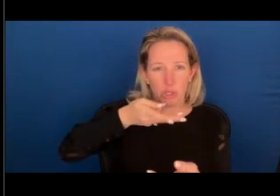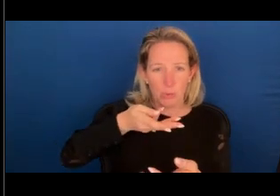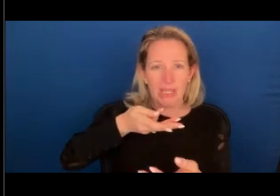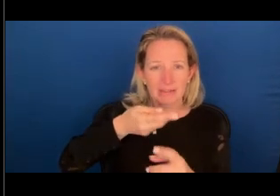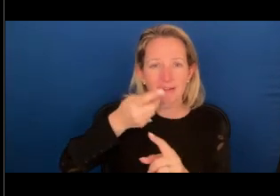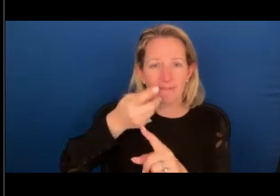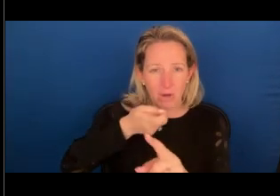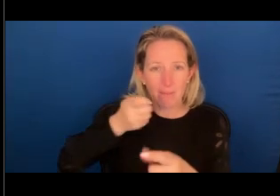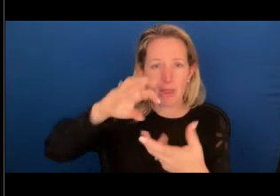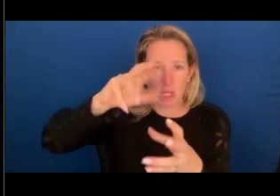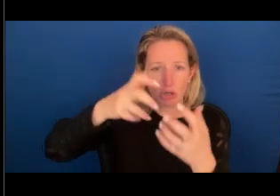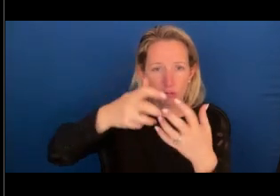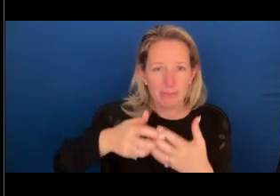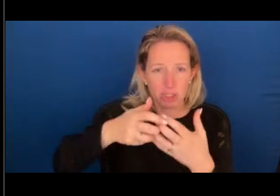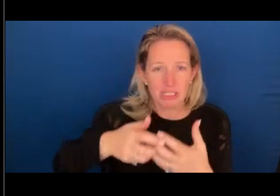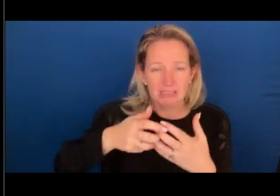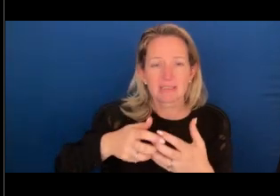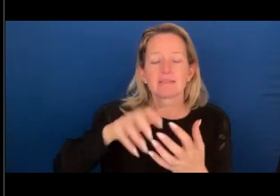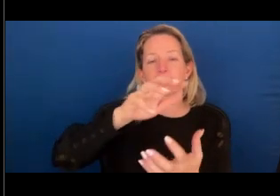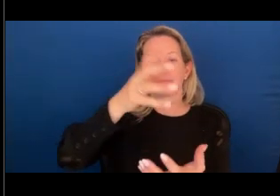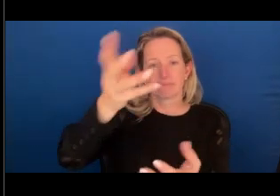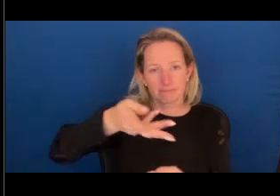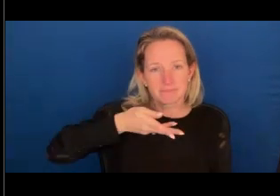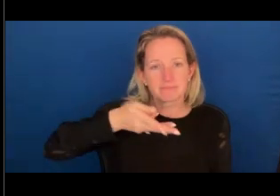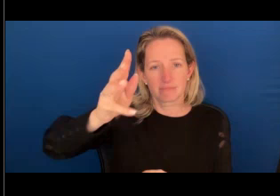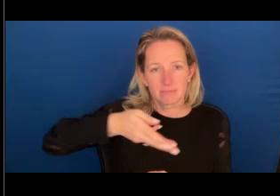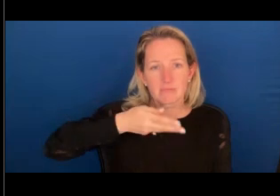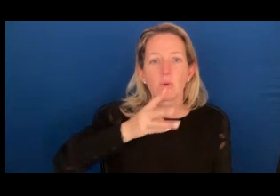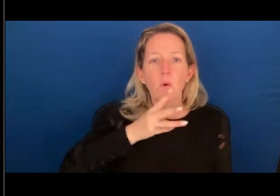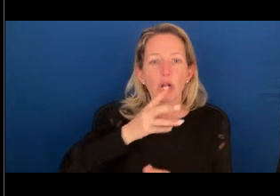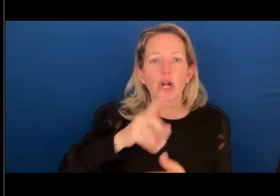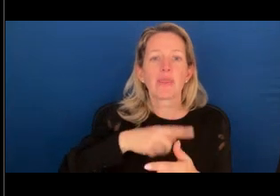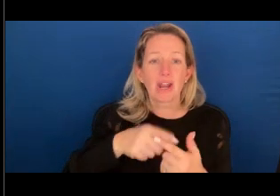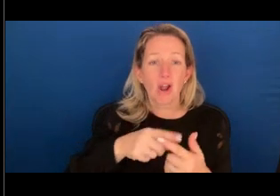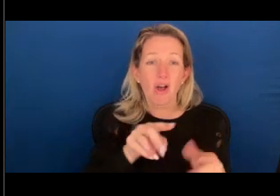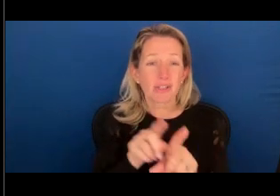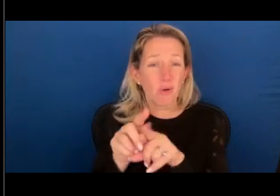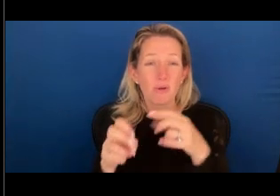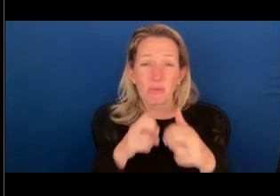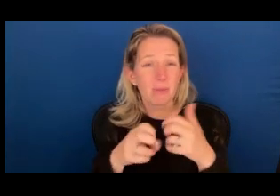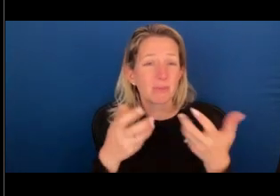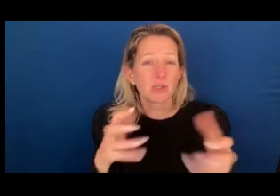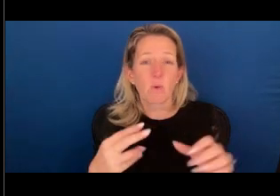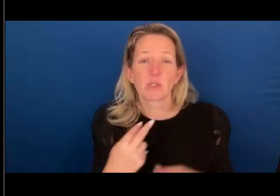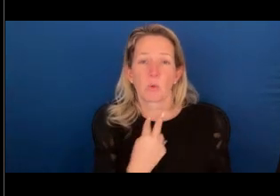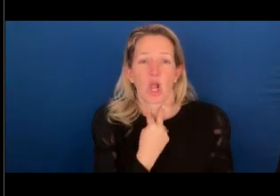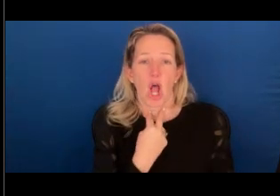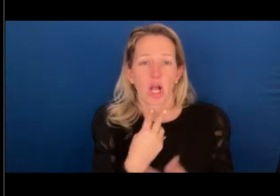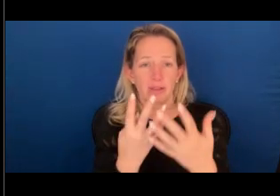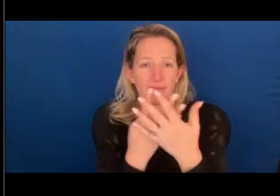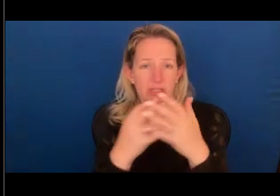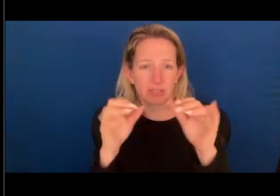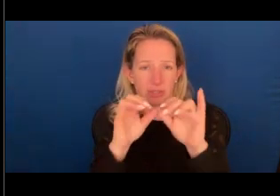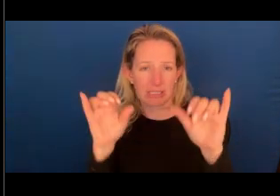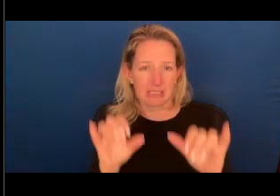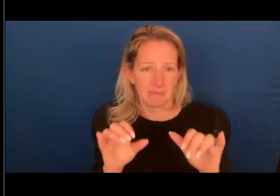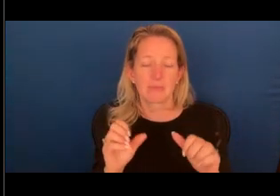fibers inside that. And then the problem is it is clogging the filter system. So we would like to solve that kind